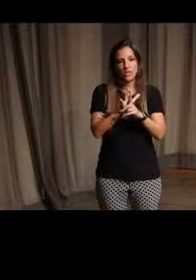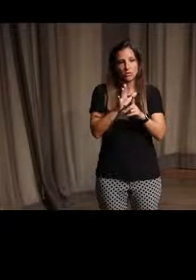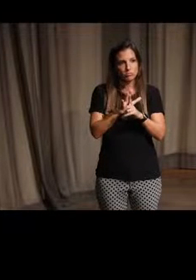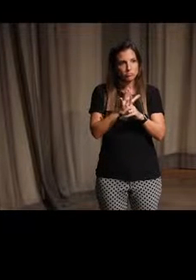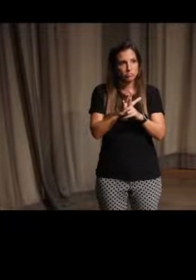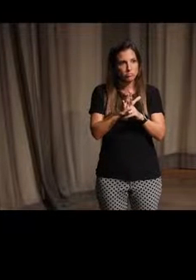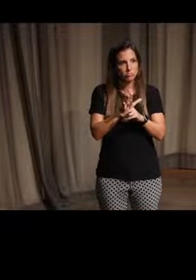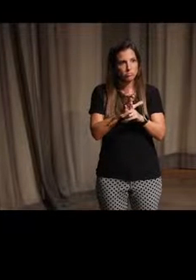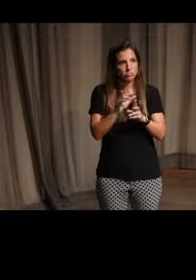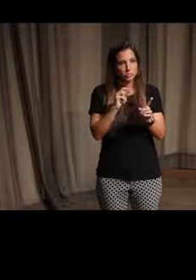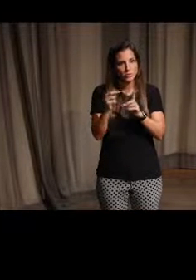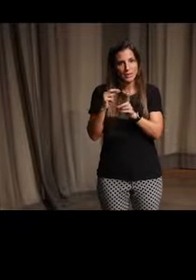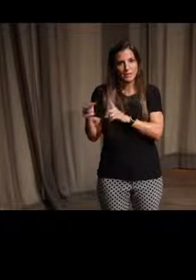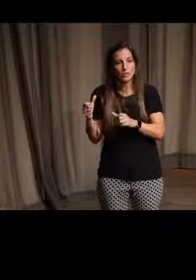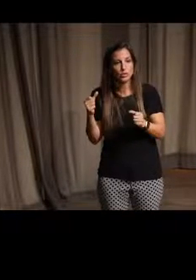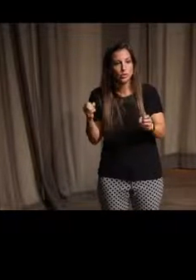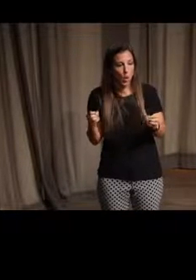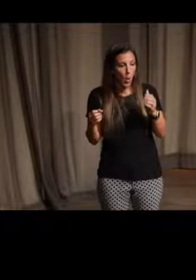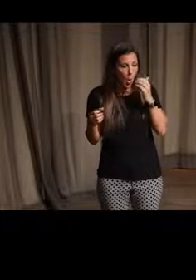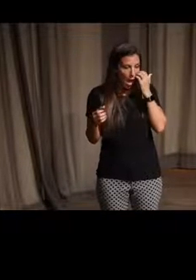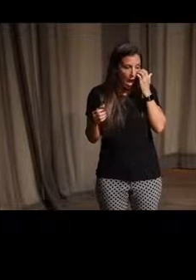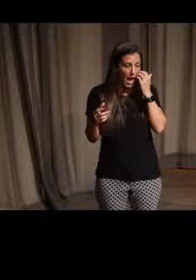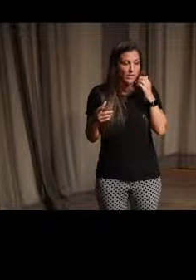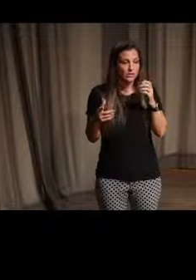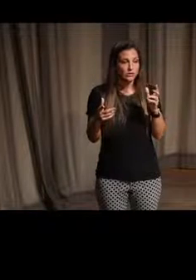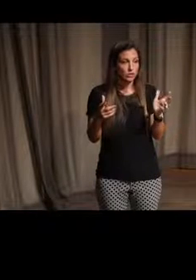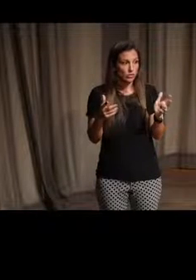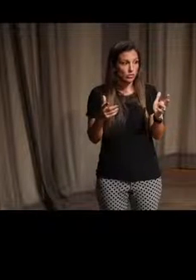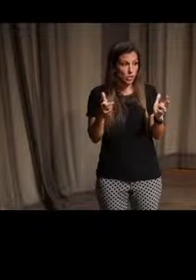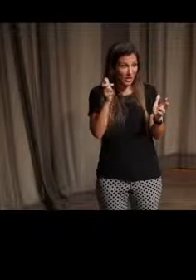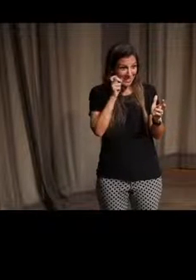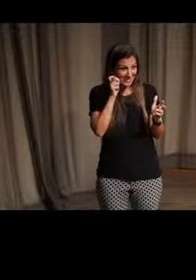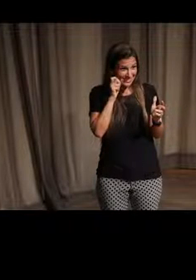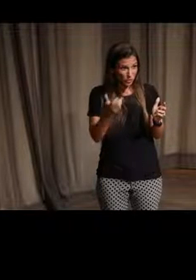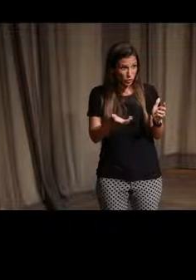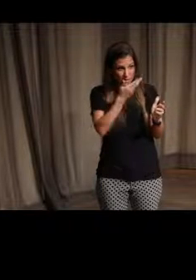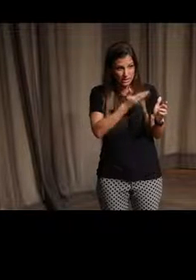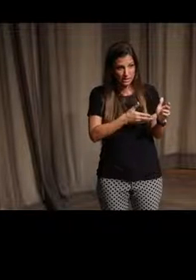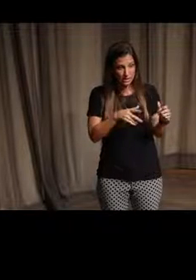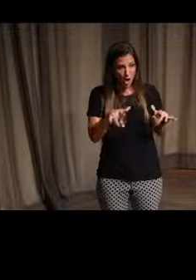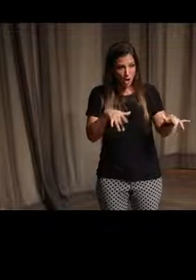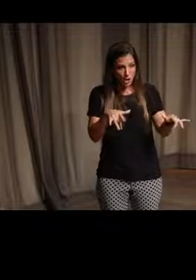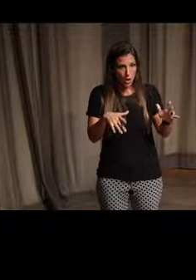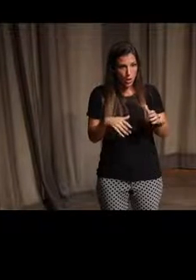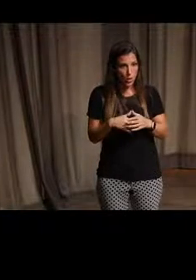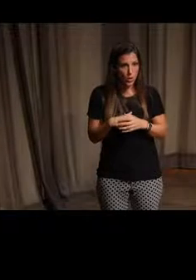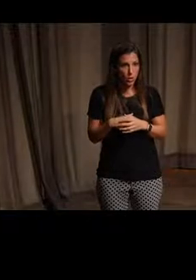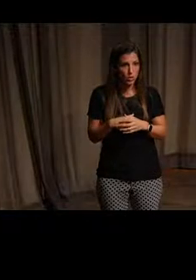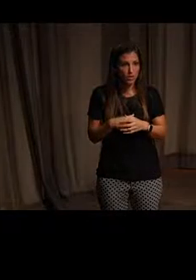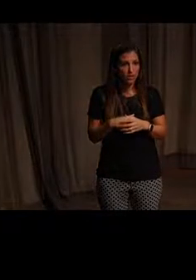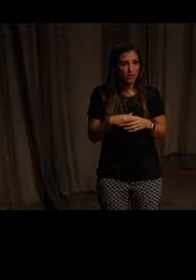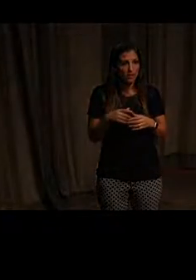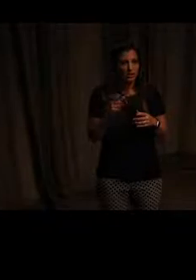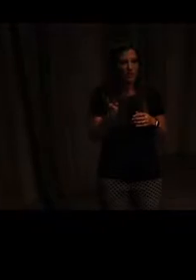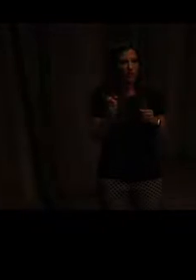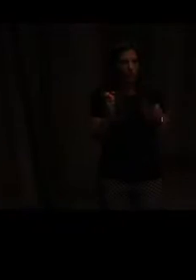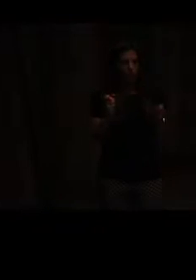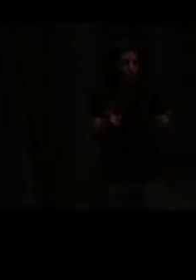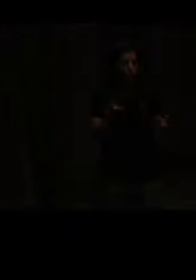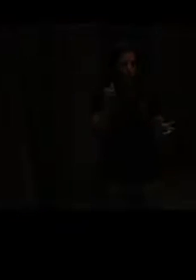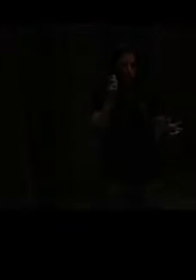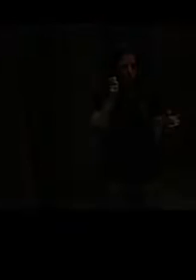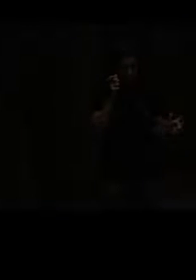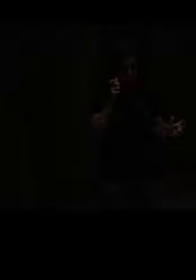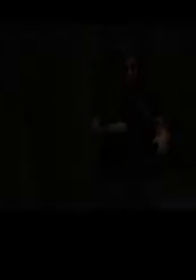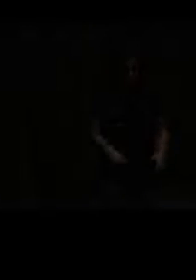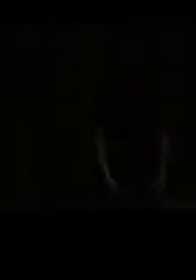work in a different way. So without further ado, let's listen to the audio. Let's give you guys a chance to hear and experience the work.